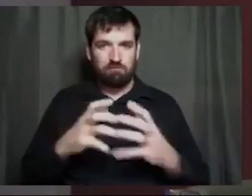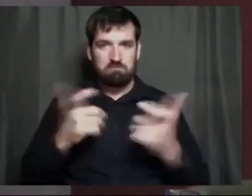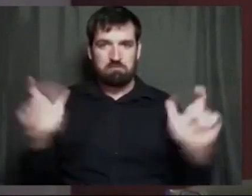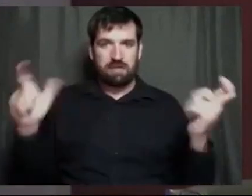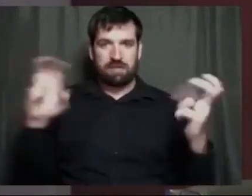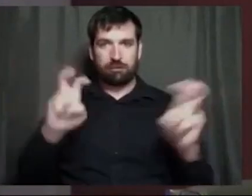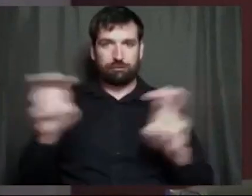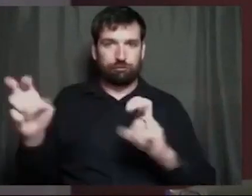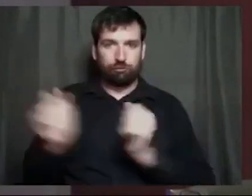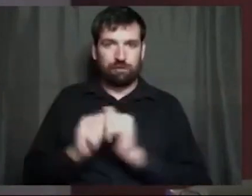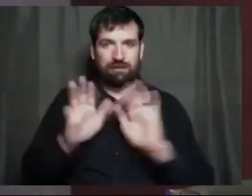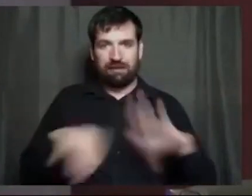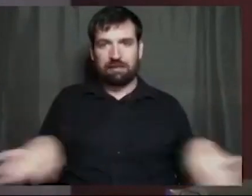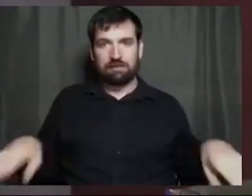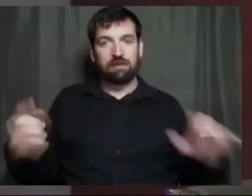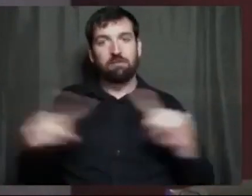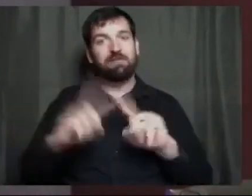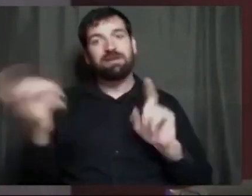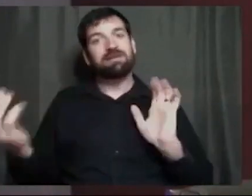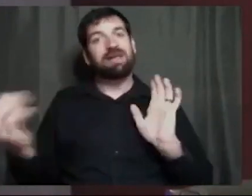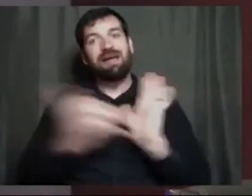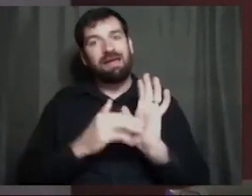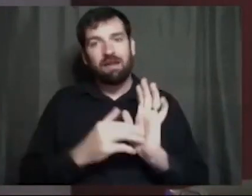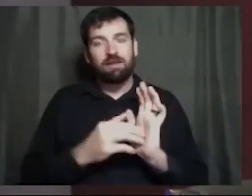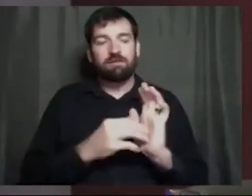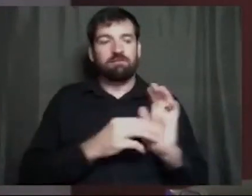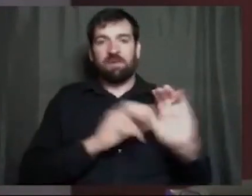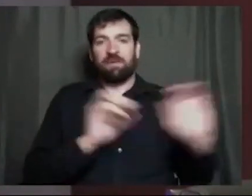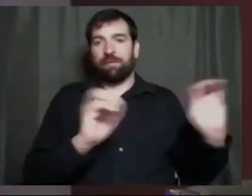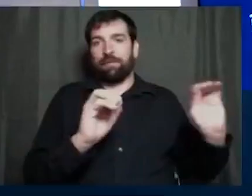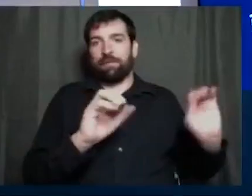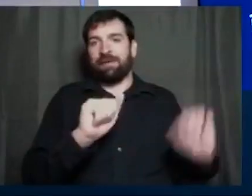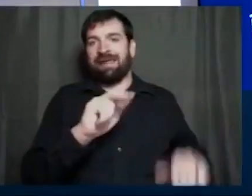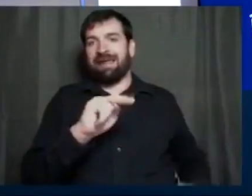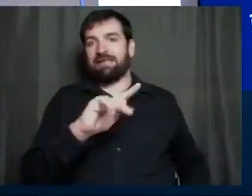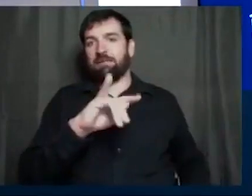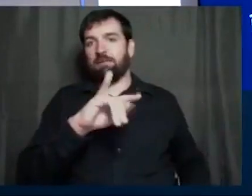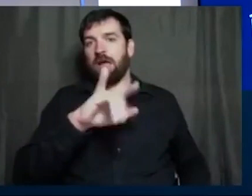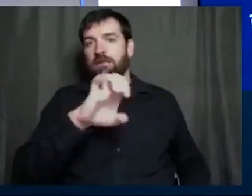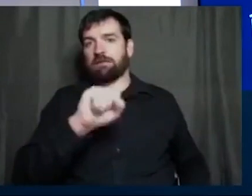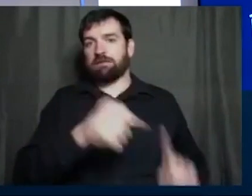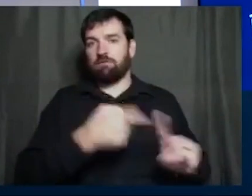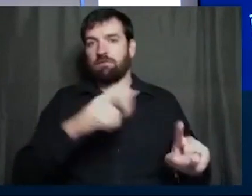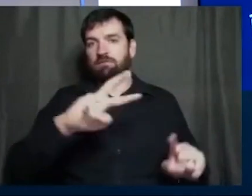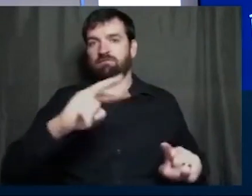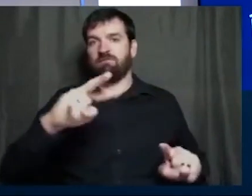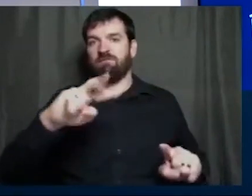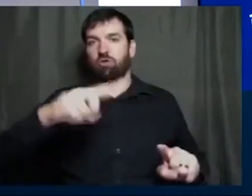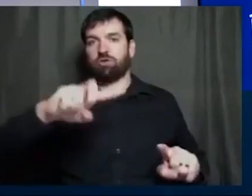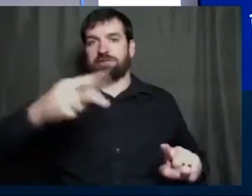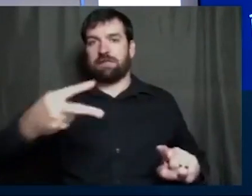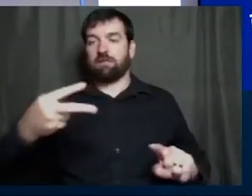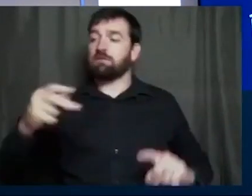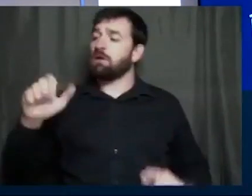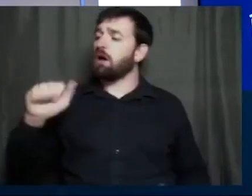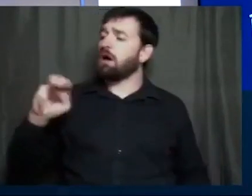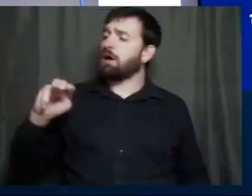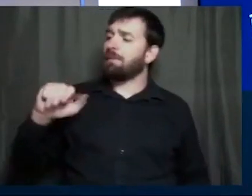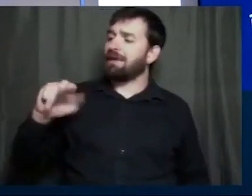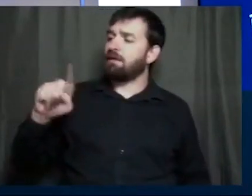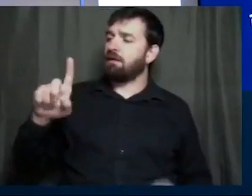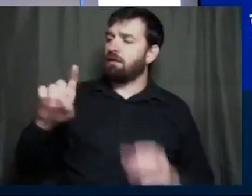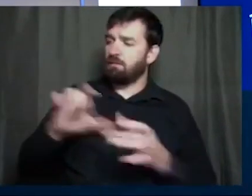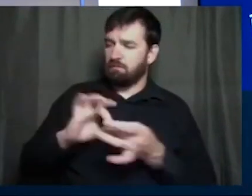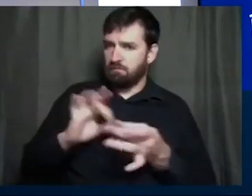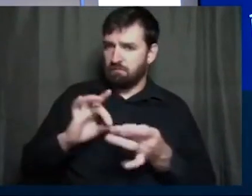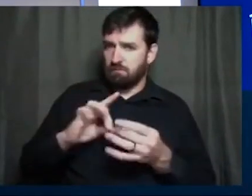not producing antibody from the first 2 doses, generally speaking. And speaking of data, Amanda says, but is there data about people getting COVID